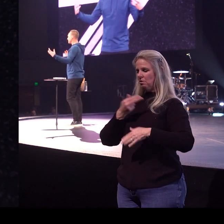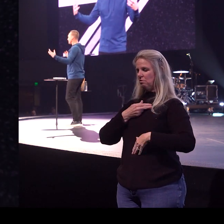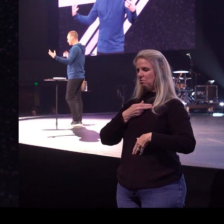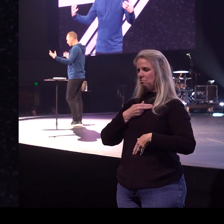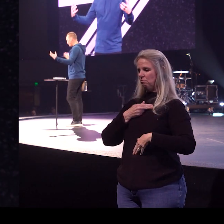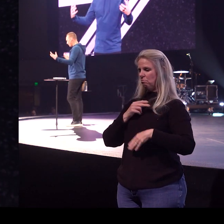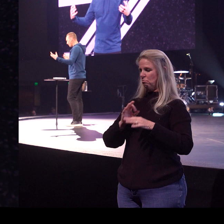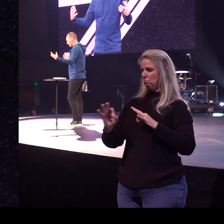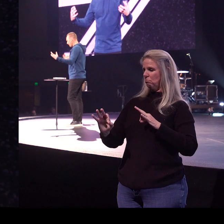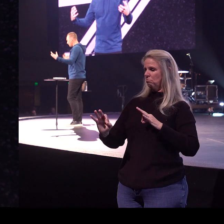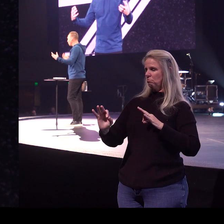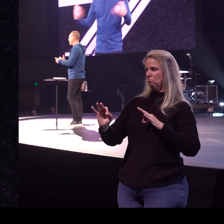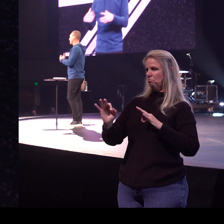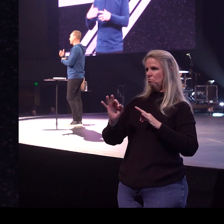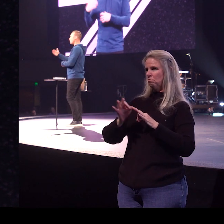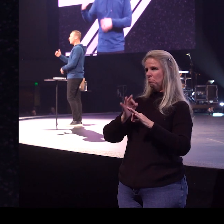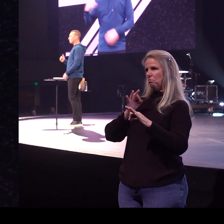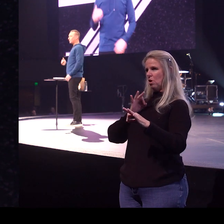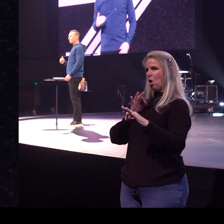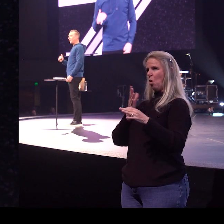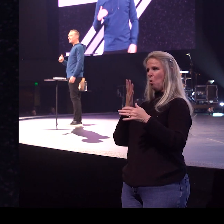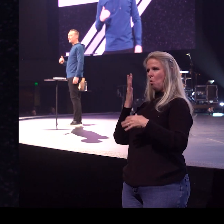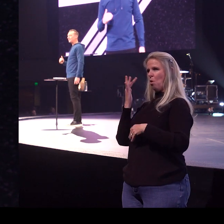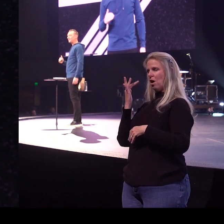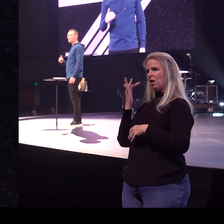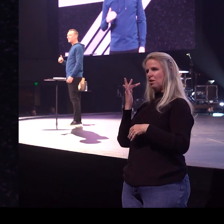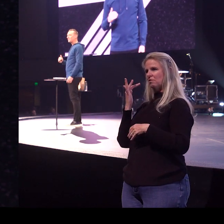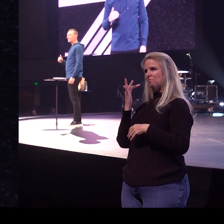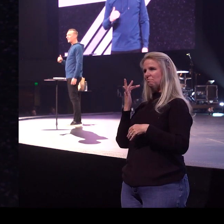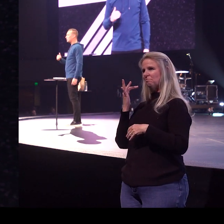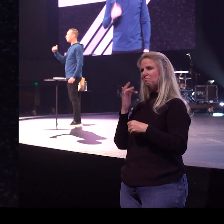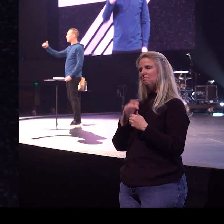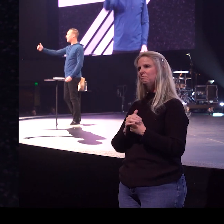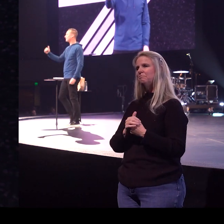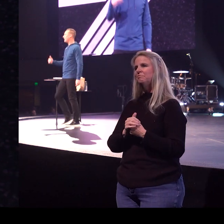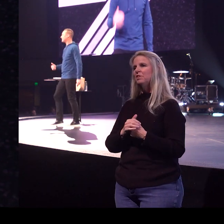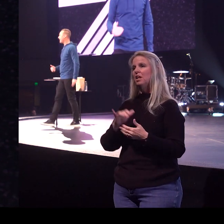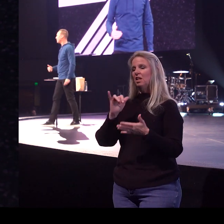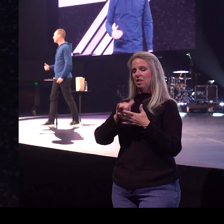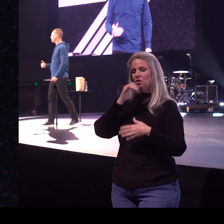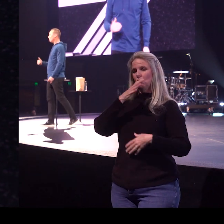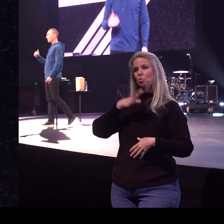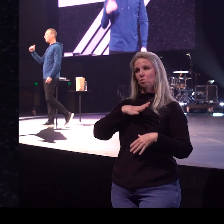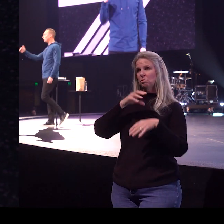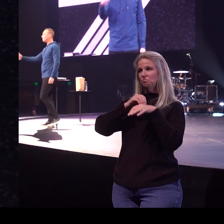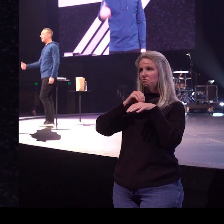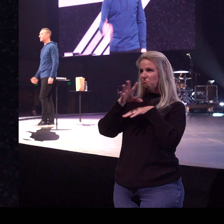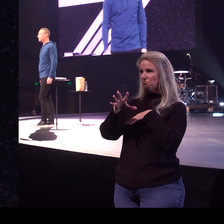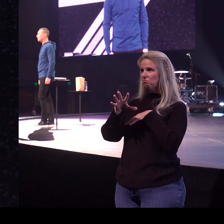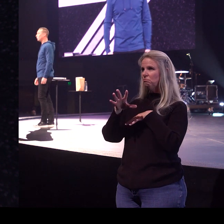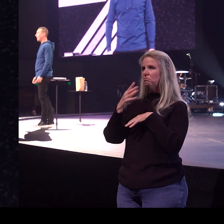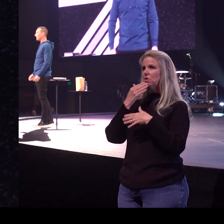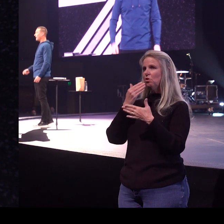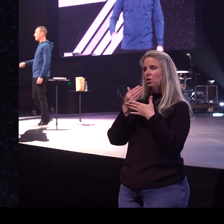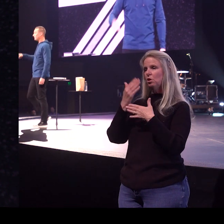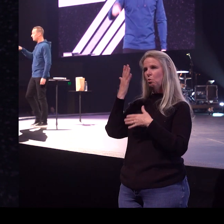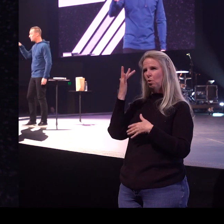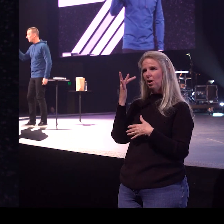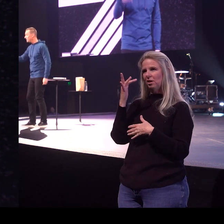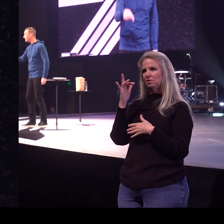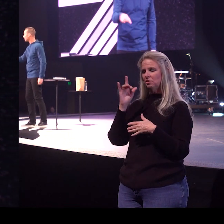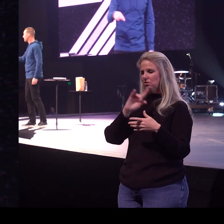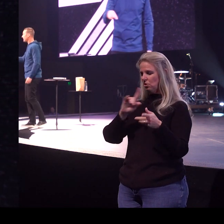sharing. You know why I think this woman was so effective? Because she went back to that town with all of her mess, and people were like,